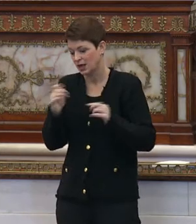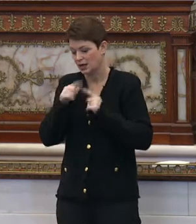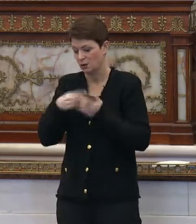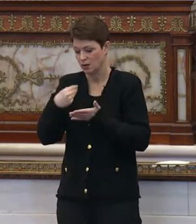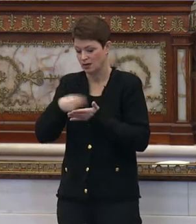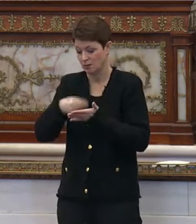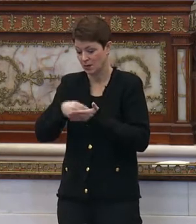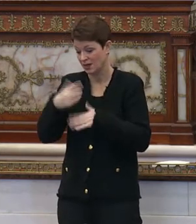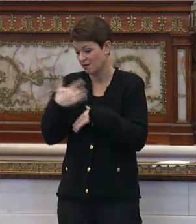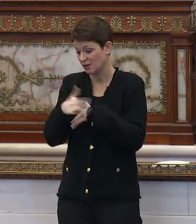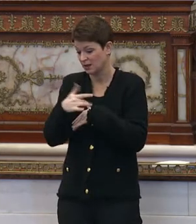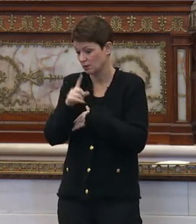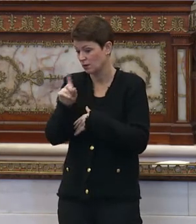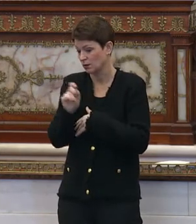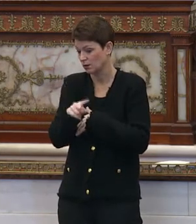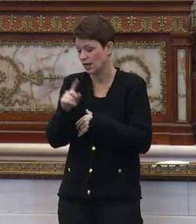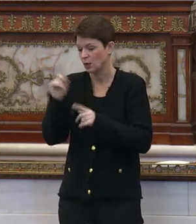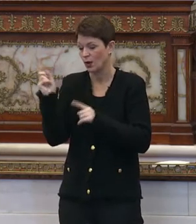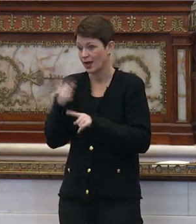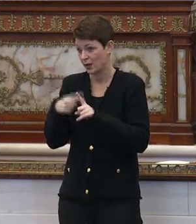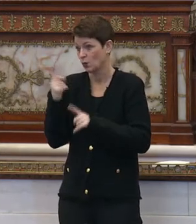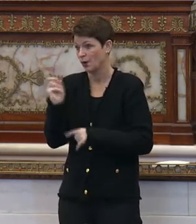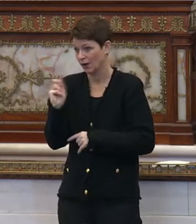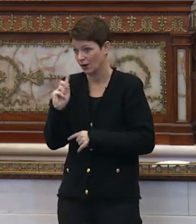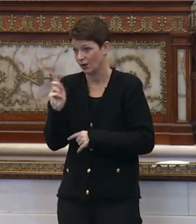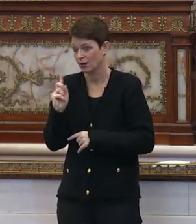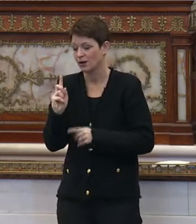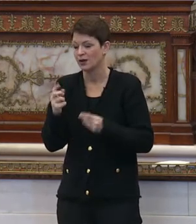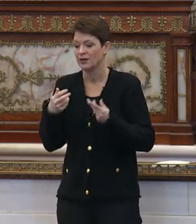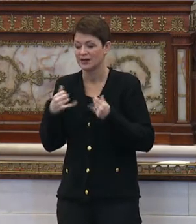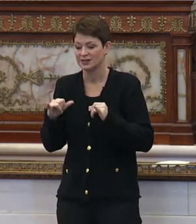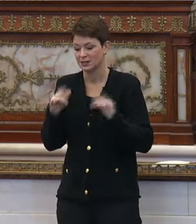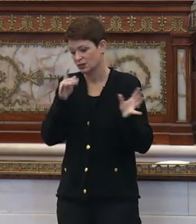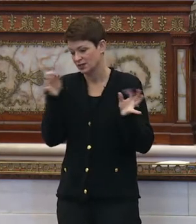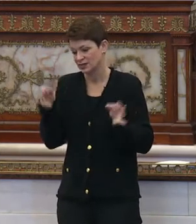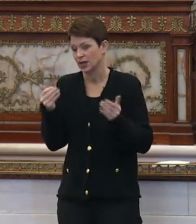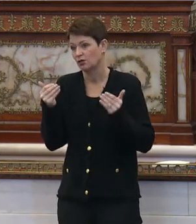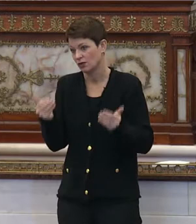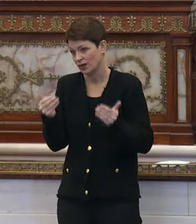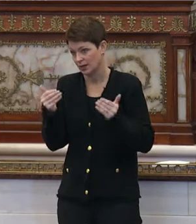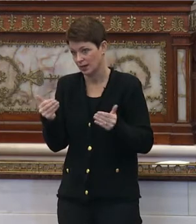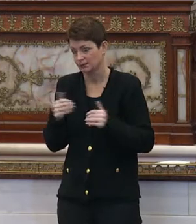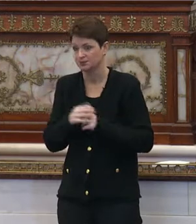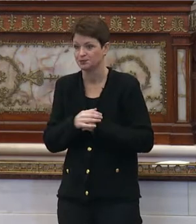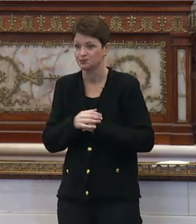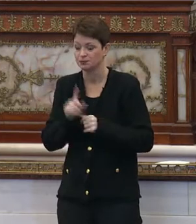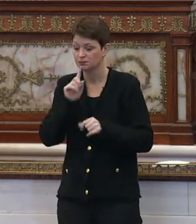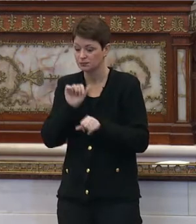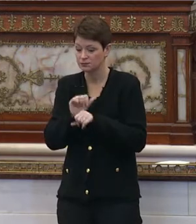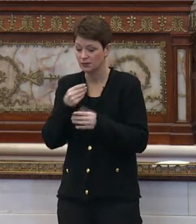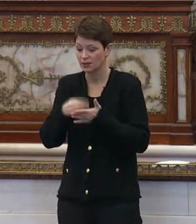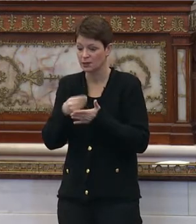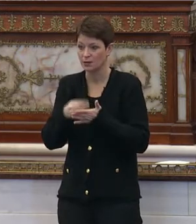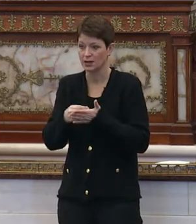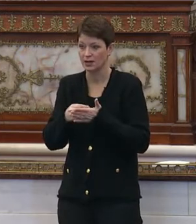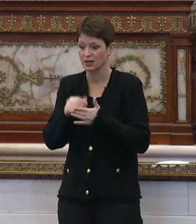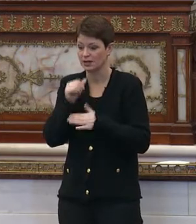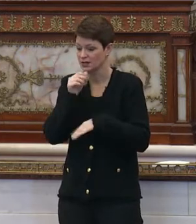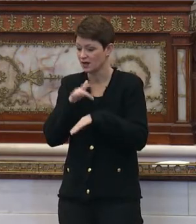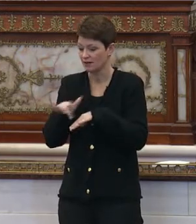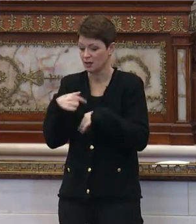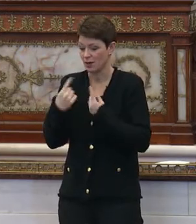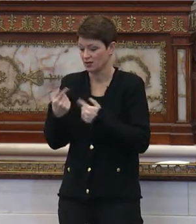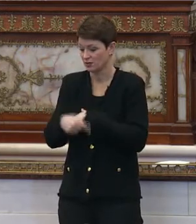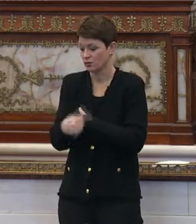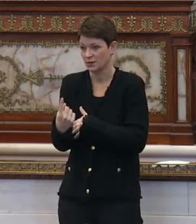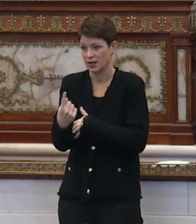be available and what locations. That's still kind of being decided at this point. Obviously, the funding isn't available as of today